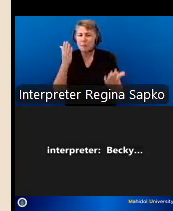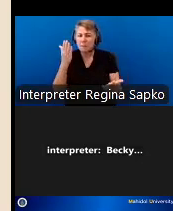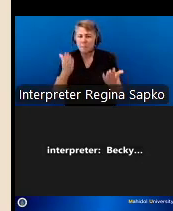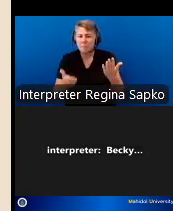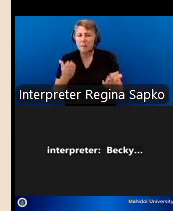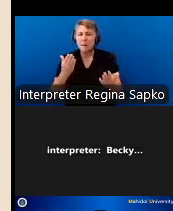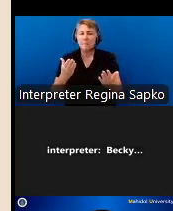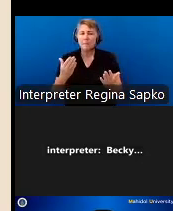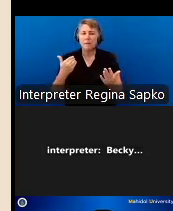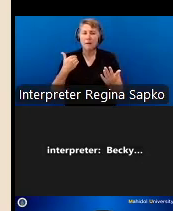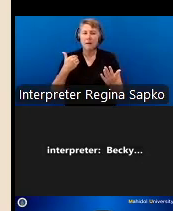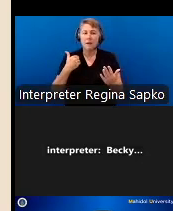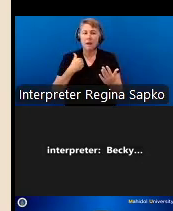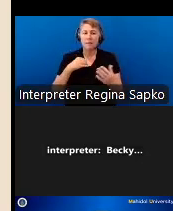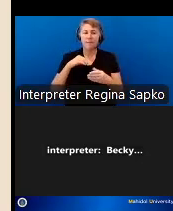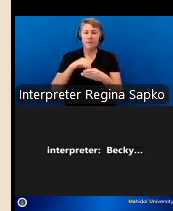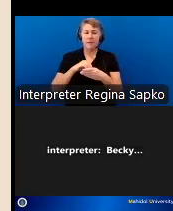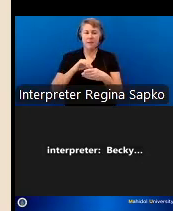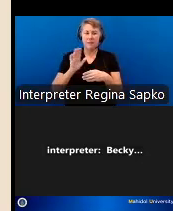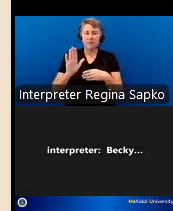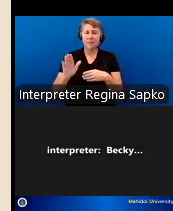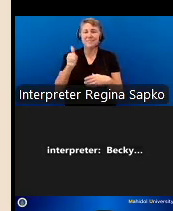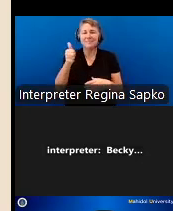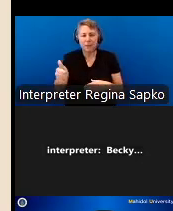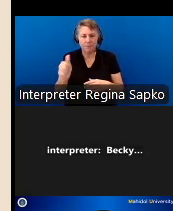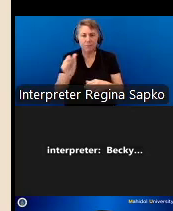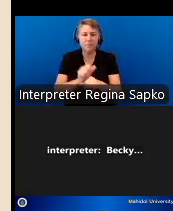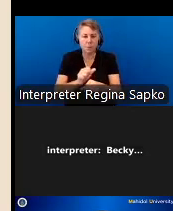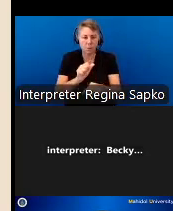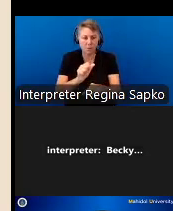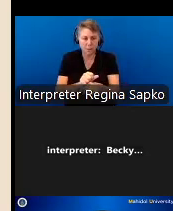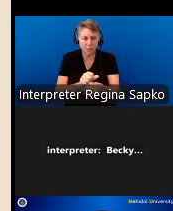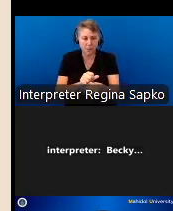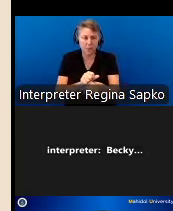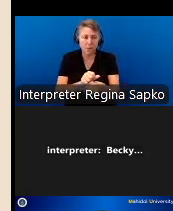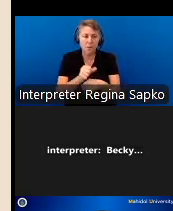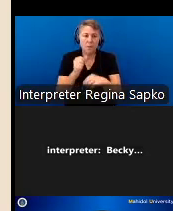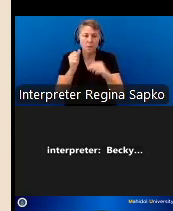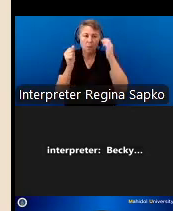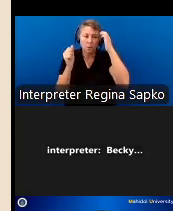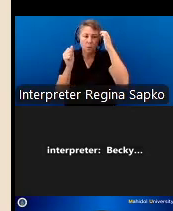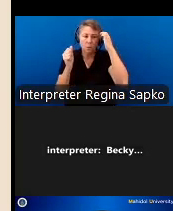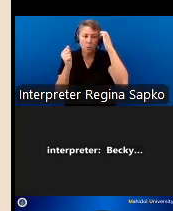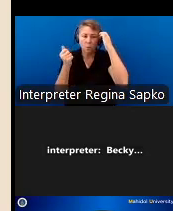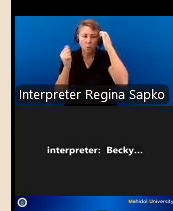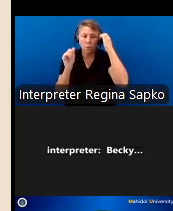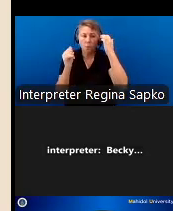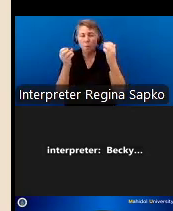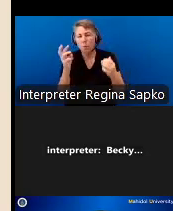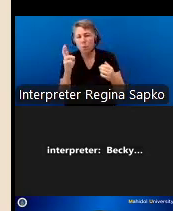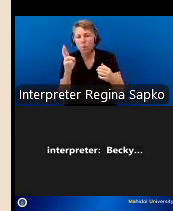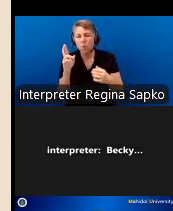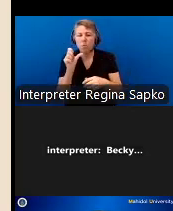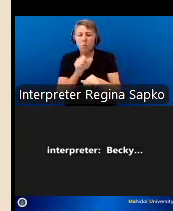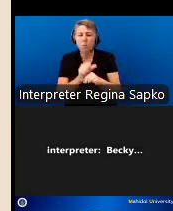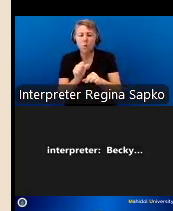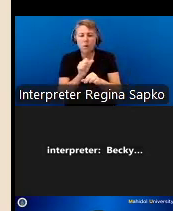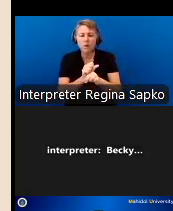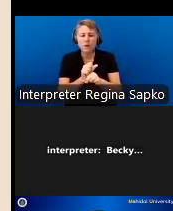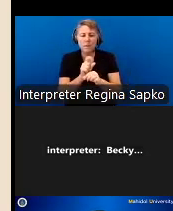their self-employment, or some work that may be often, but